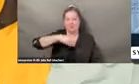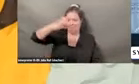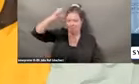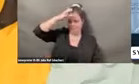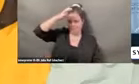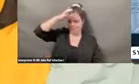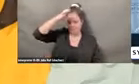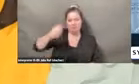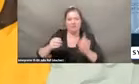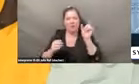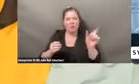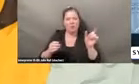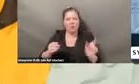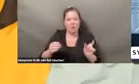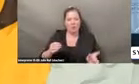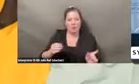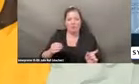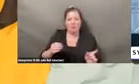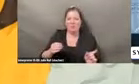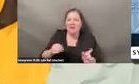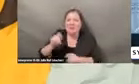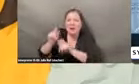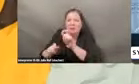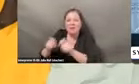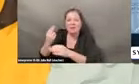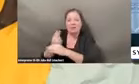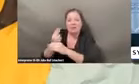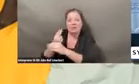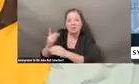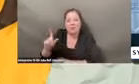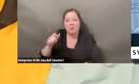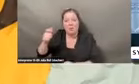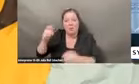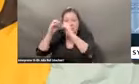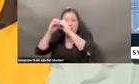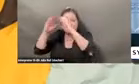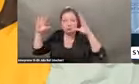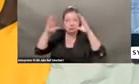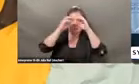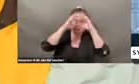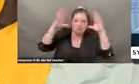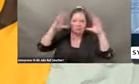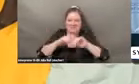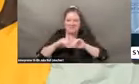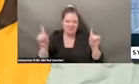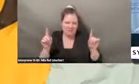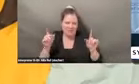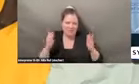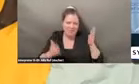what people on the street is calling different things. So I think it's important also to